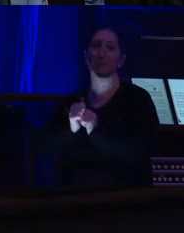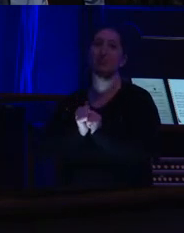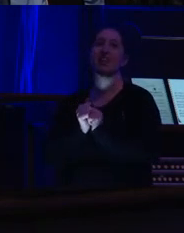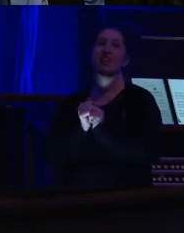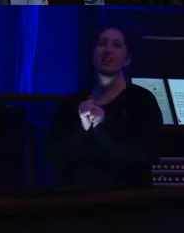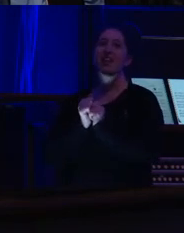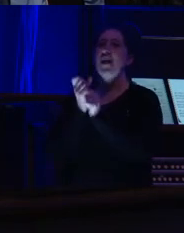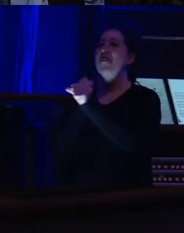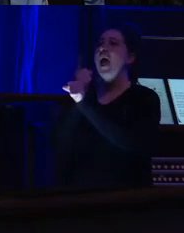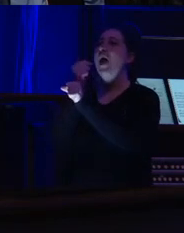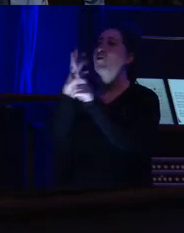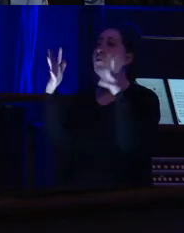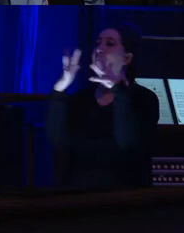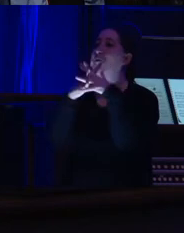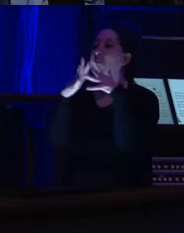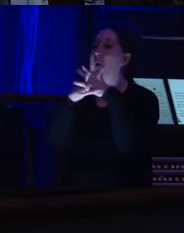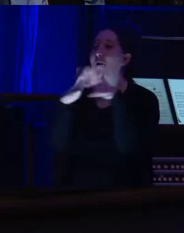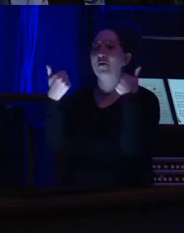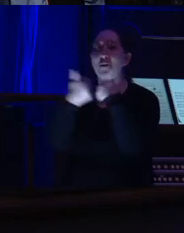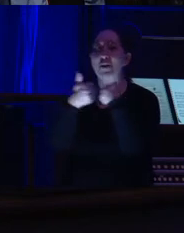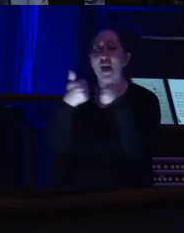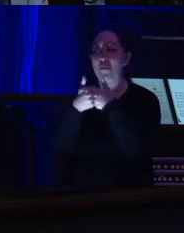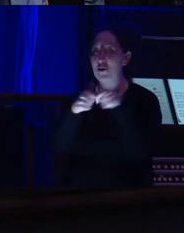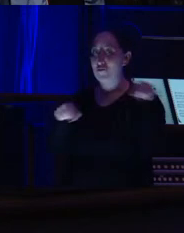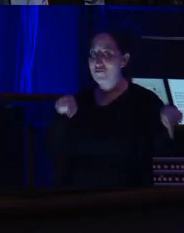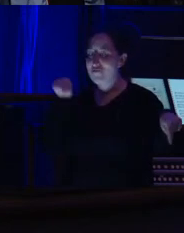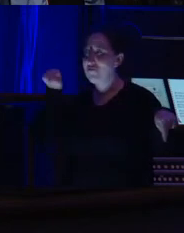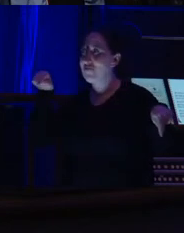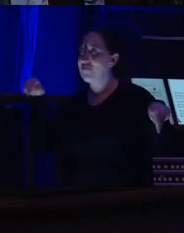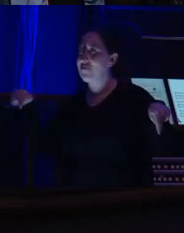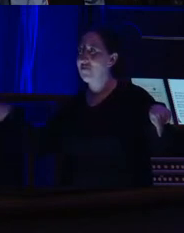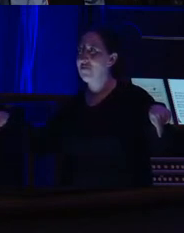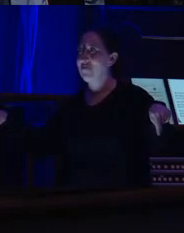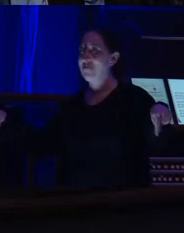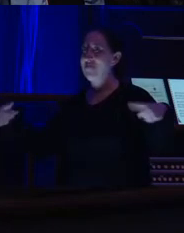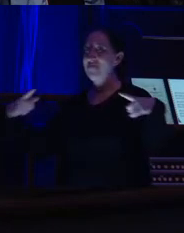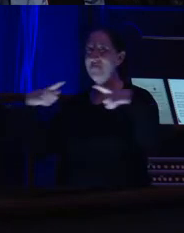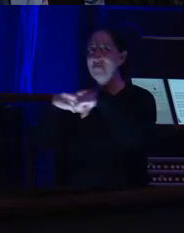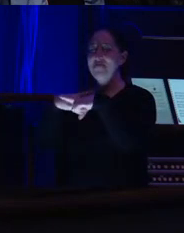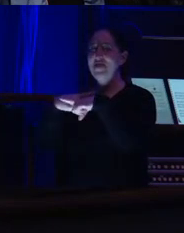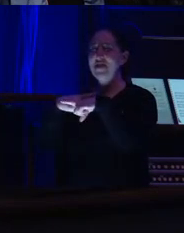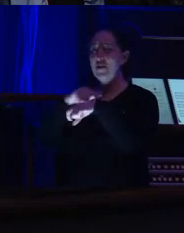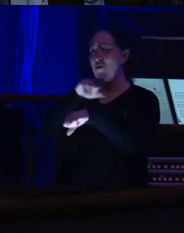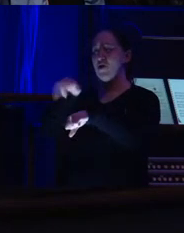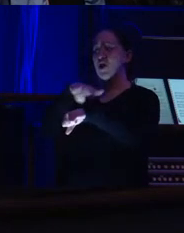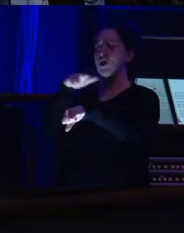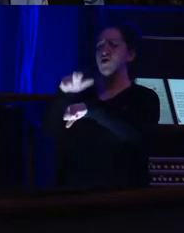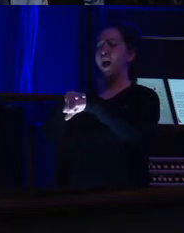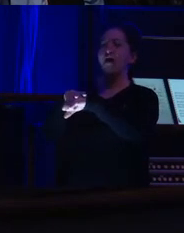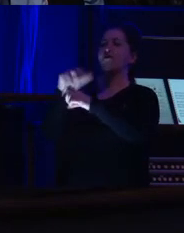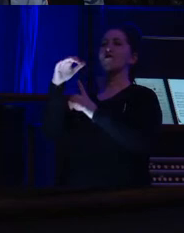The annual football game between the two rivals was regarded as the national championship.